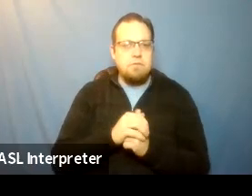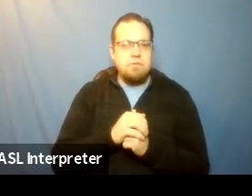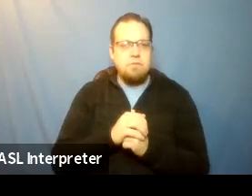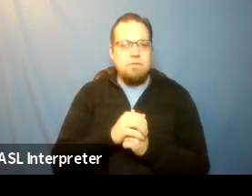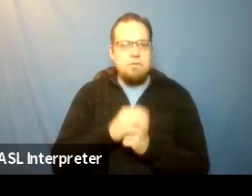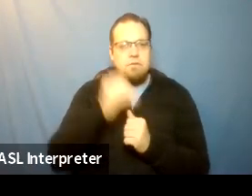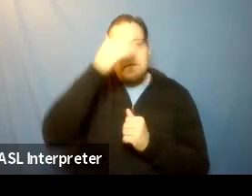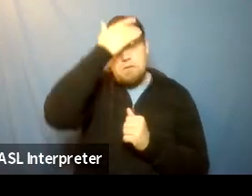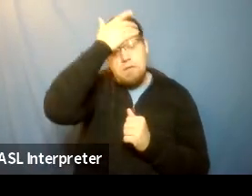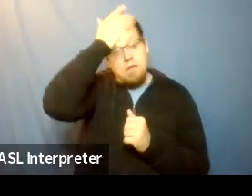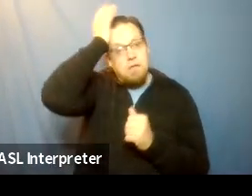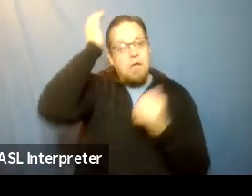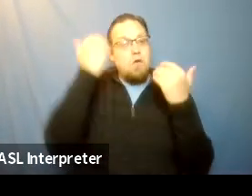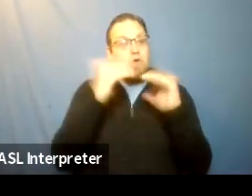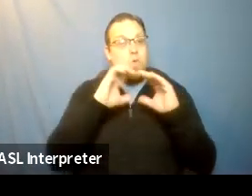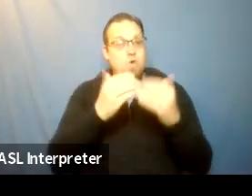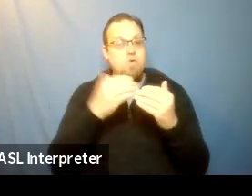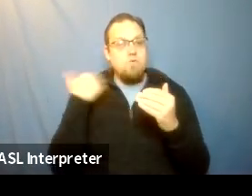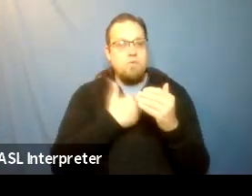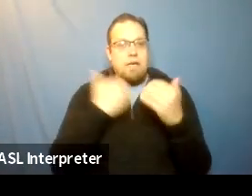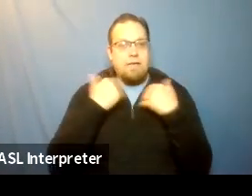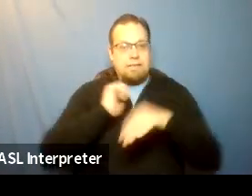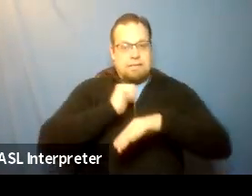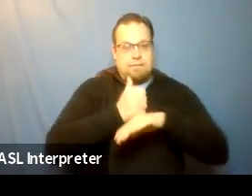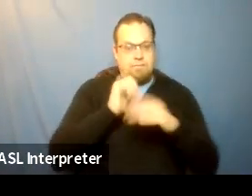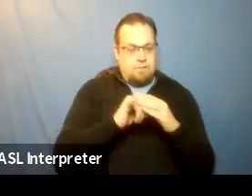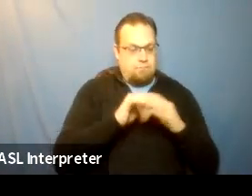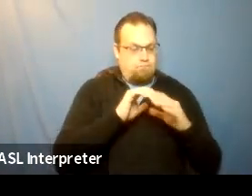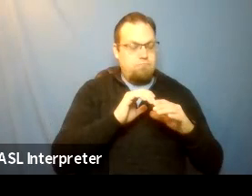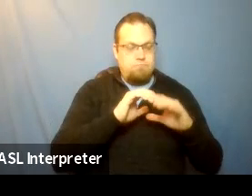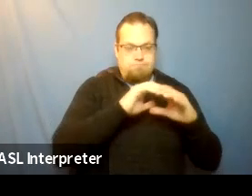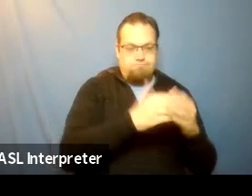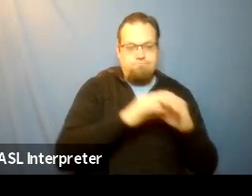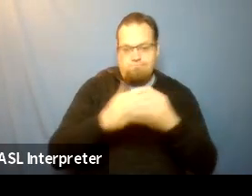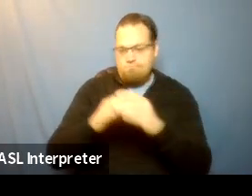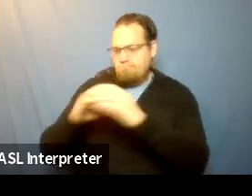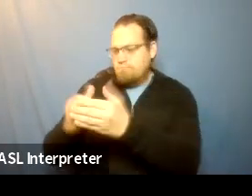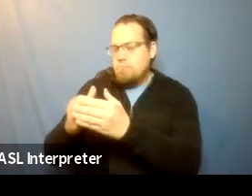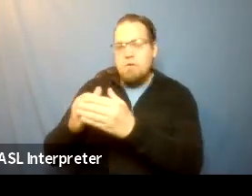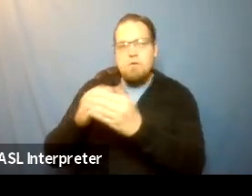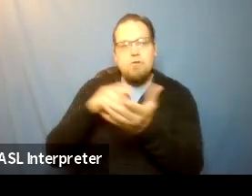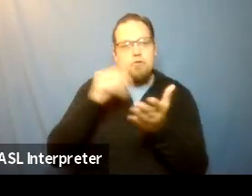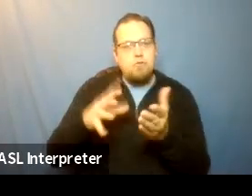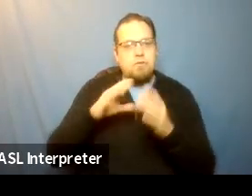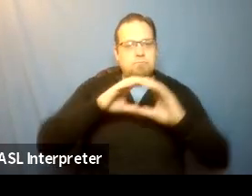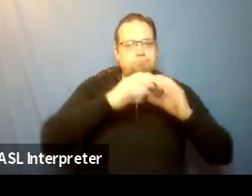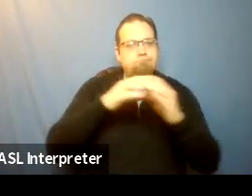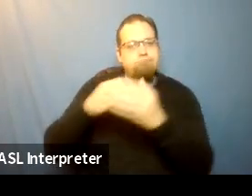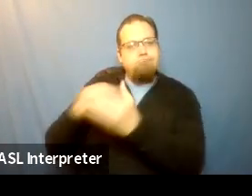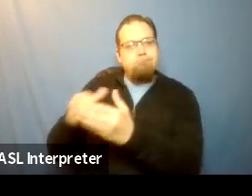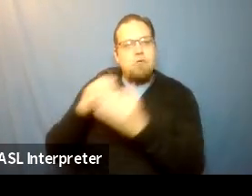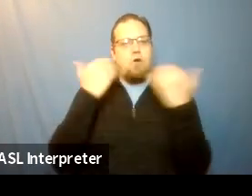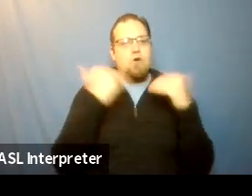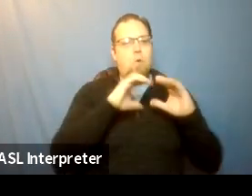In a cohort, we have organized groups of students into cohorts. And so as I already mentioned, there's cohorts